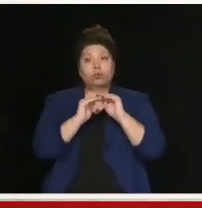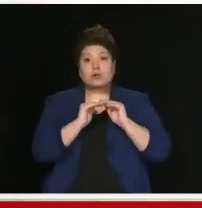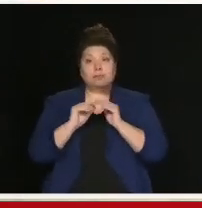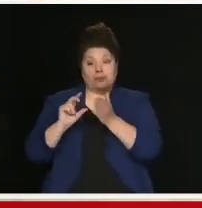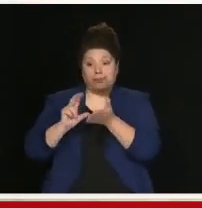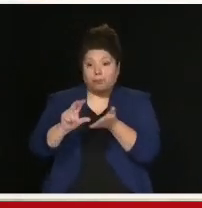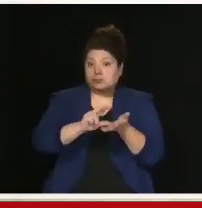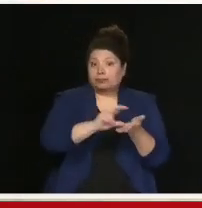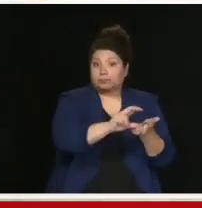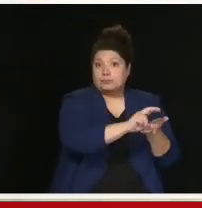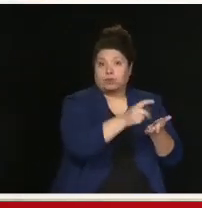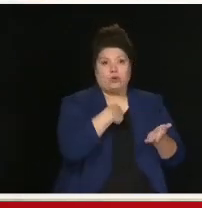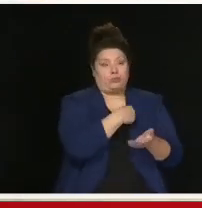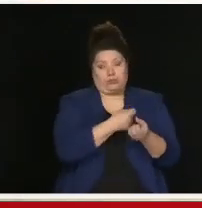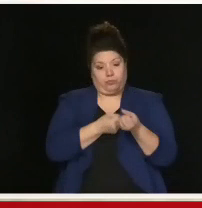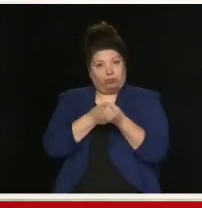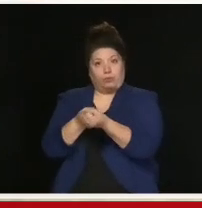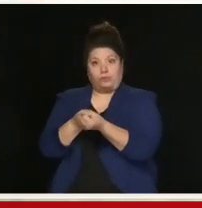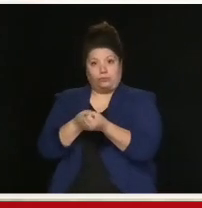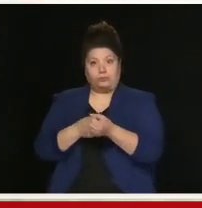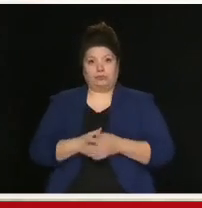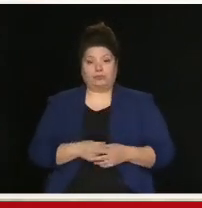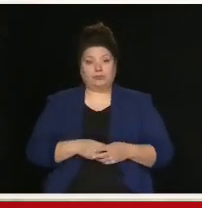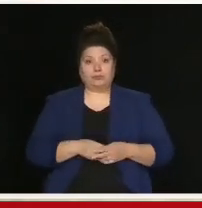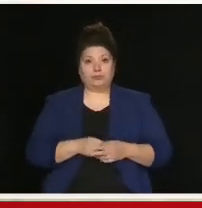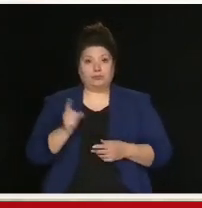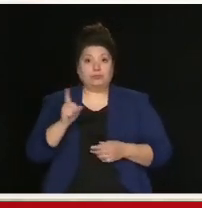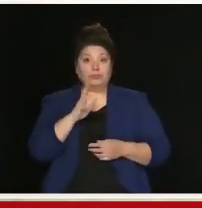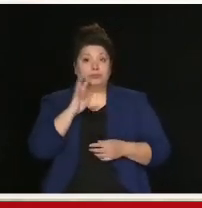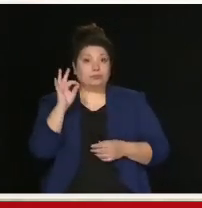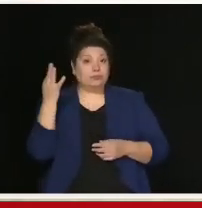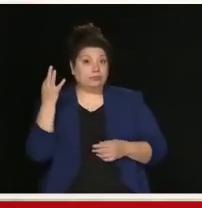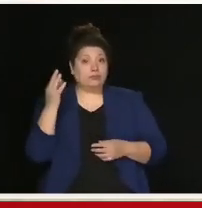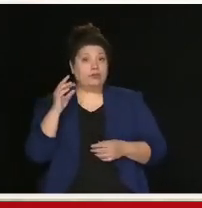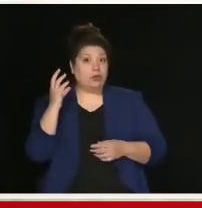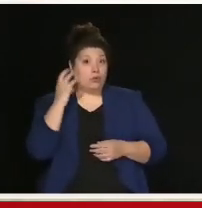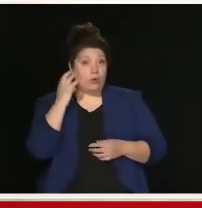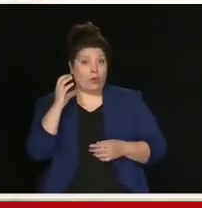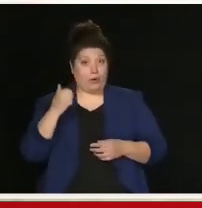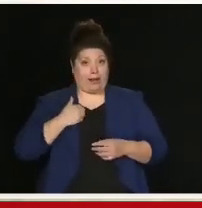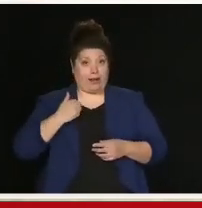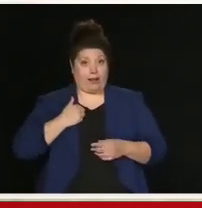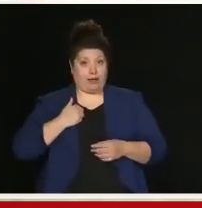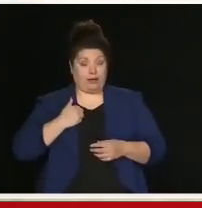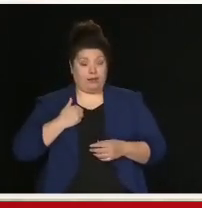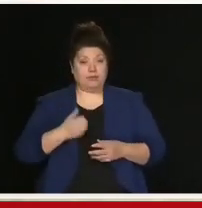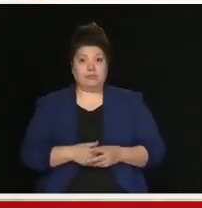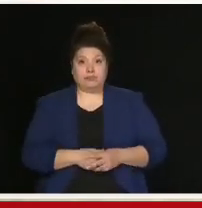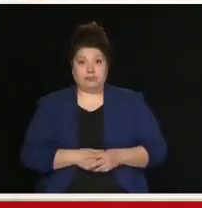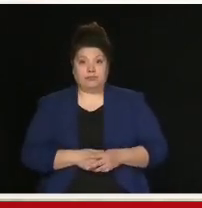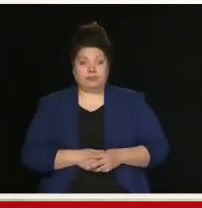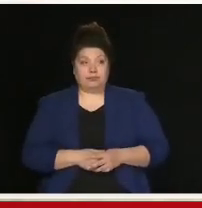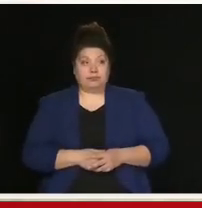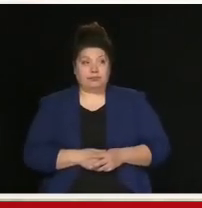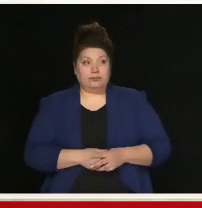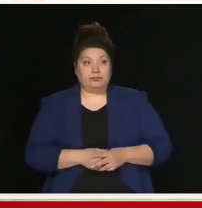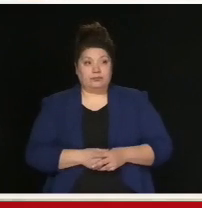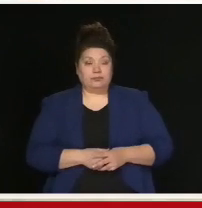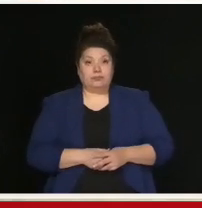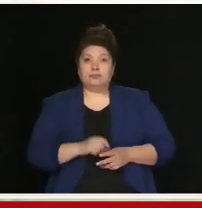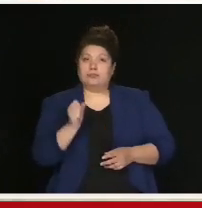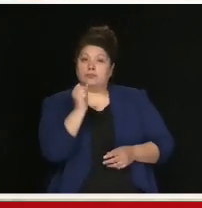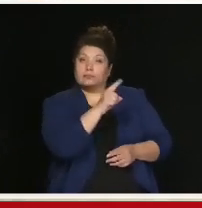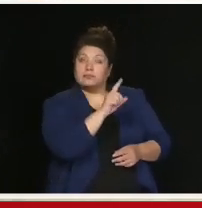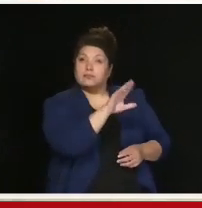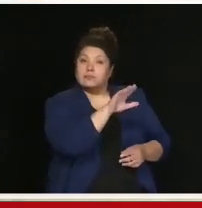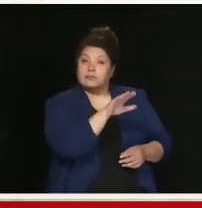principle very strongly. Bonjour, Monsieur Trudeau, Louis Blouin, Radio-Canada. Quand vous regardez ce qui se passe dans les CHSLD, looking at what's going on at